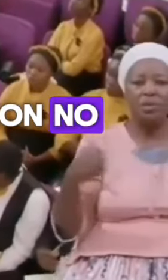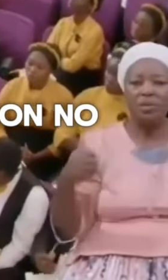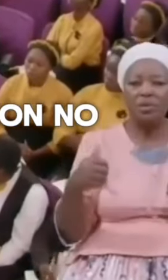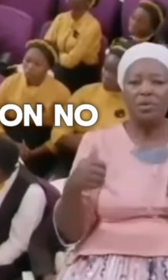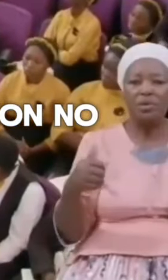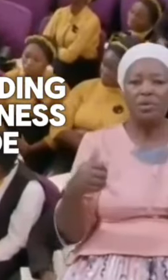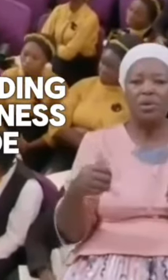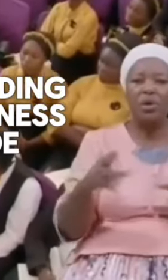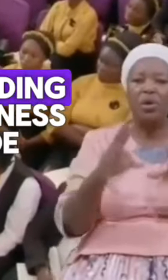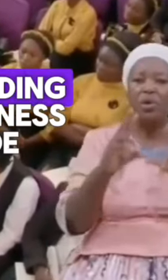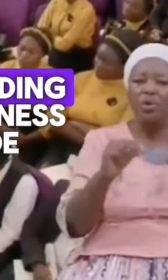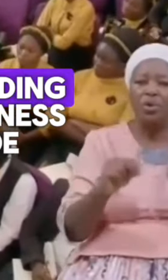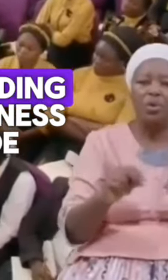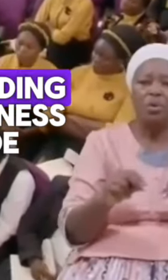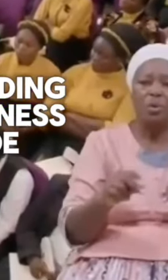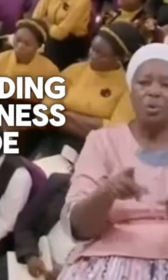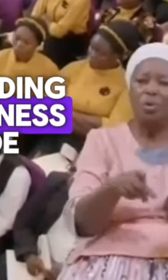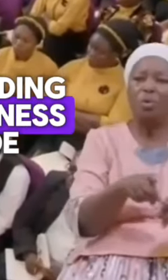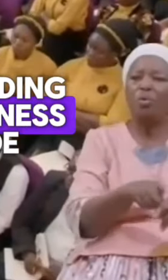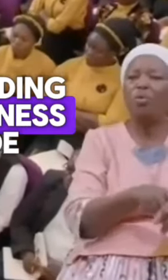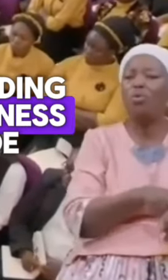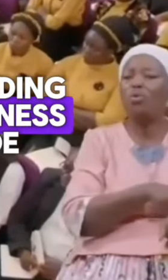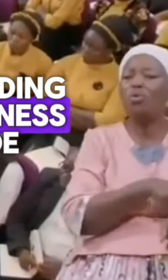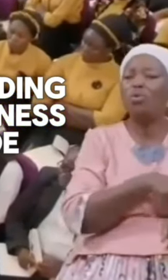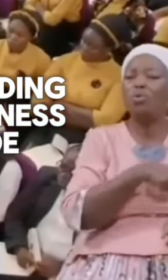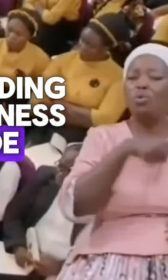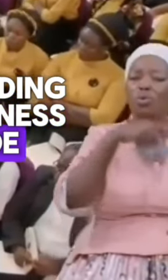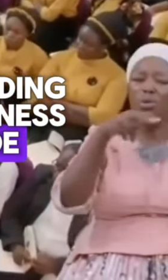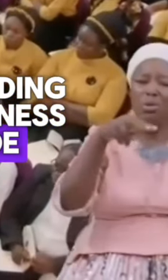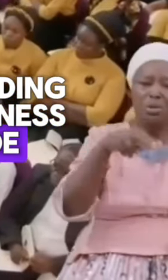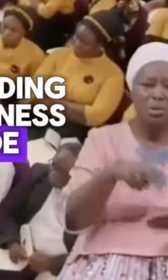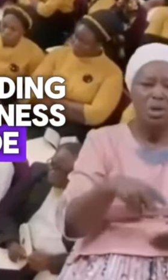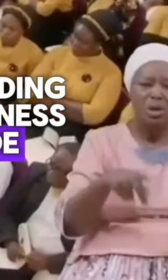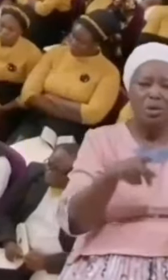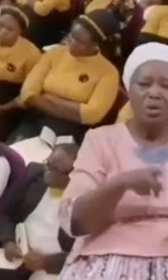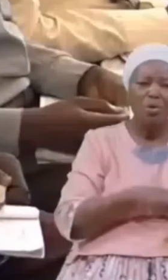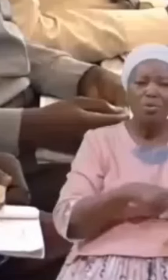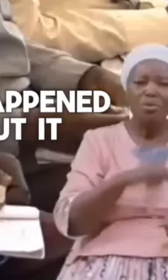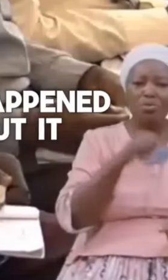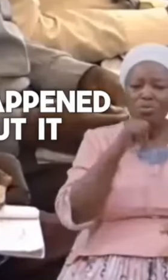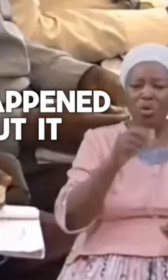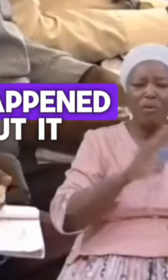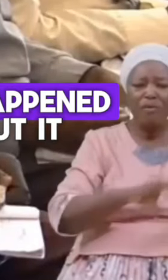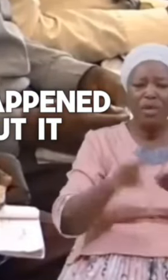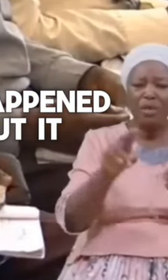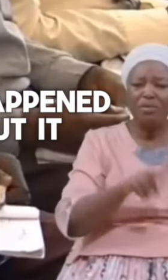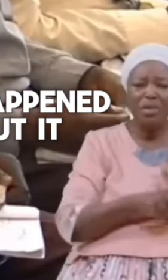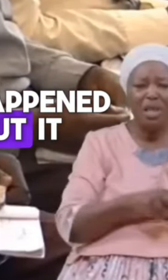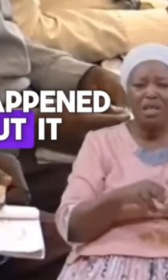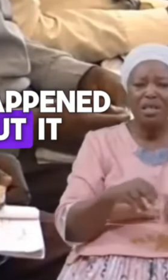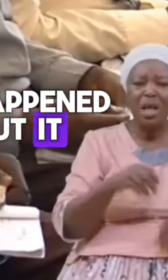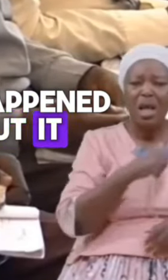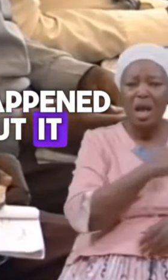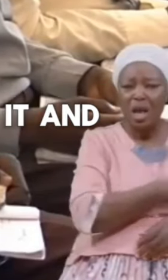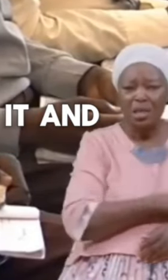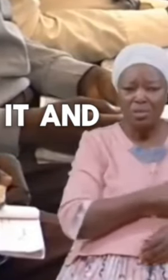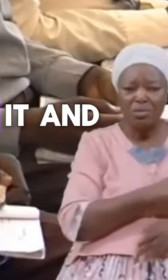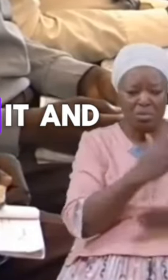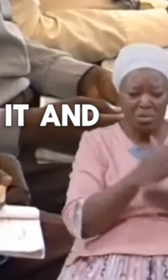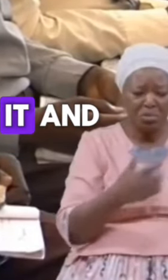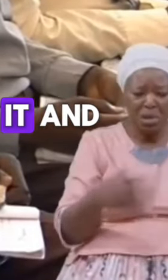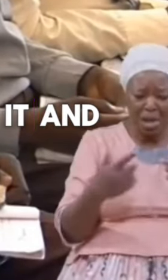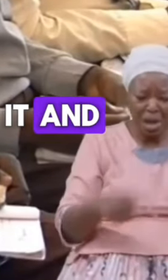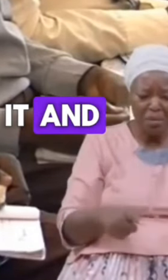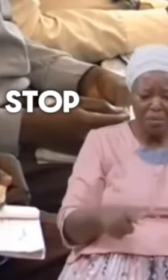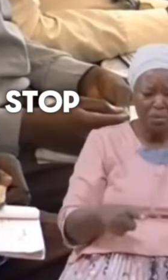no long-standing unforgiveness attitude. Something happened, talk about it, pray